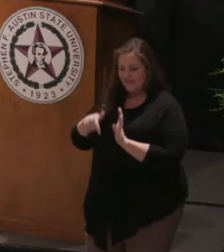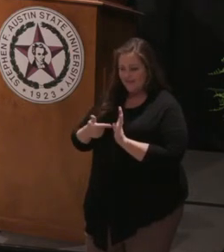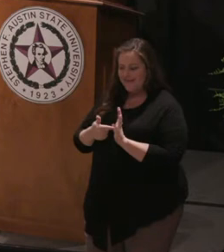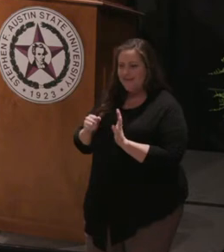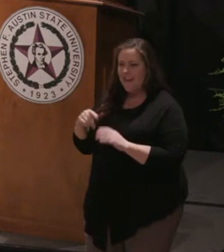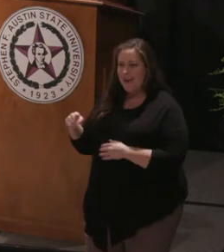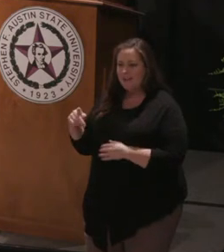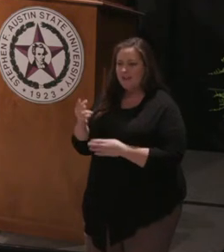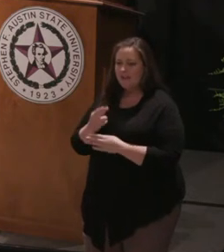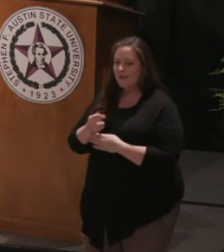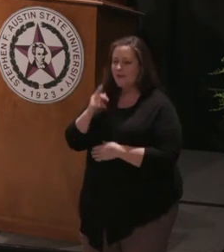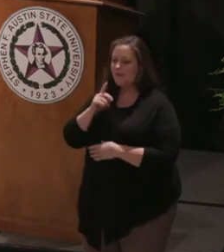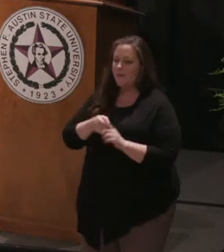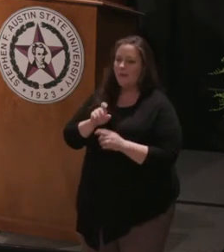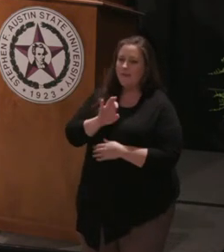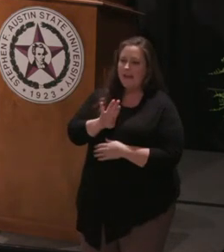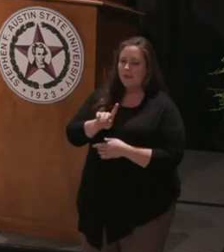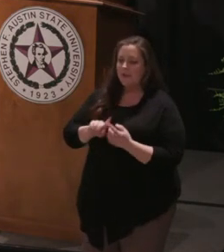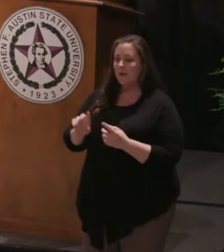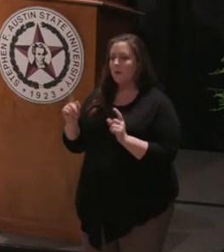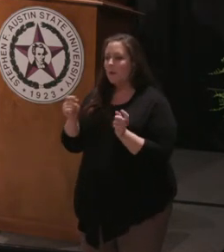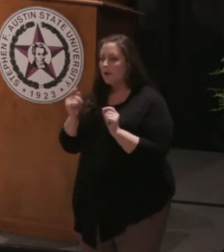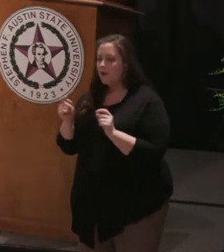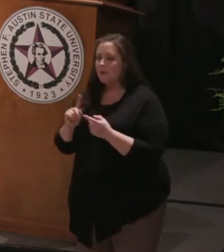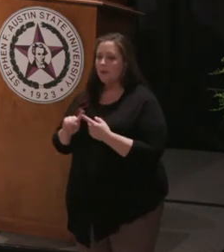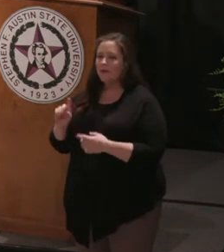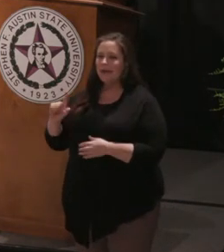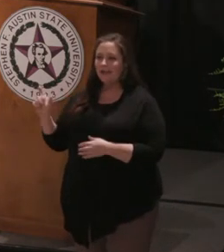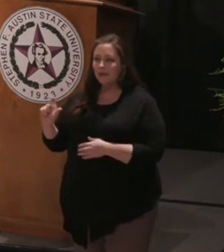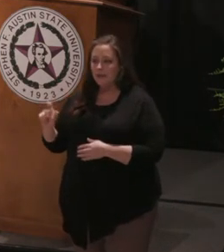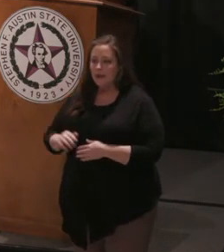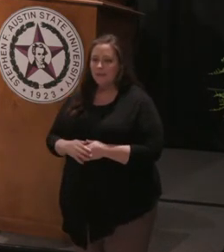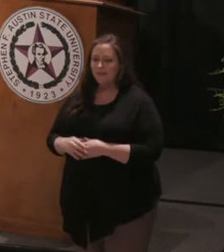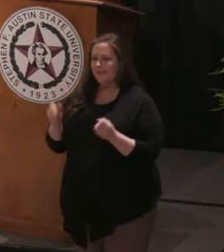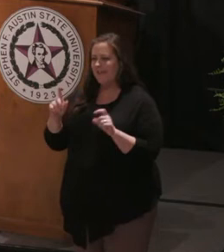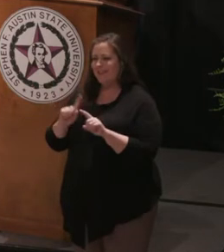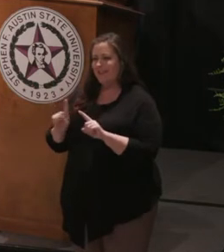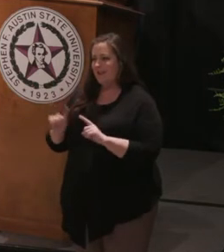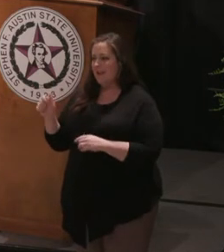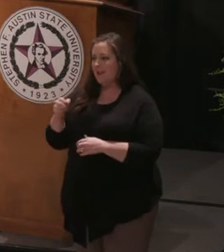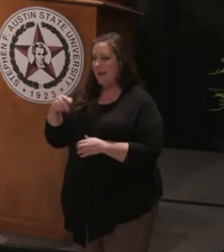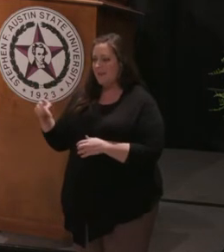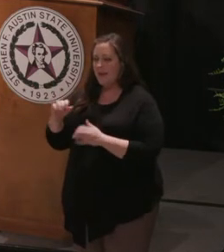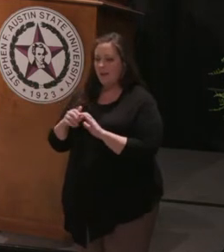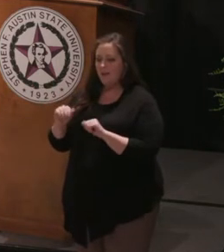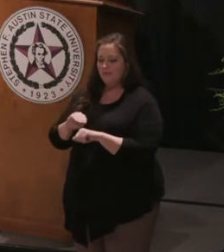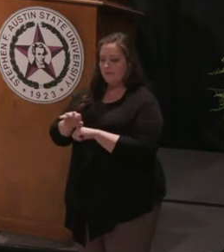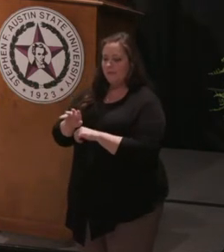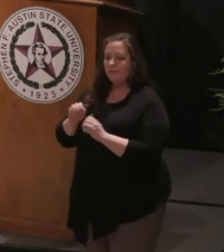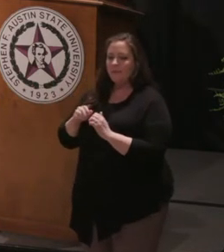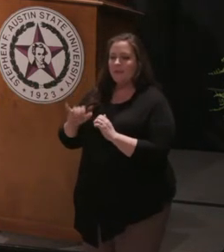apps on them, from Facebook to Twitter to Instagram and all of the other ones, play in